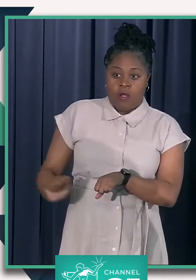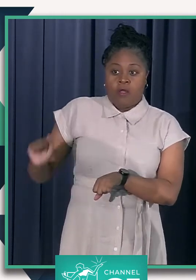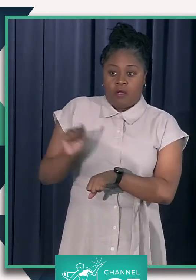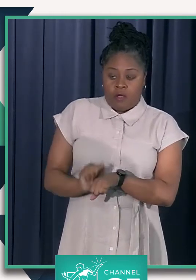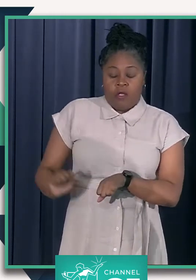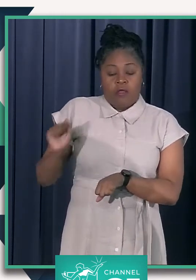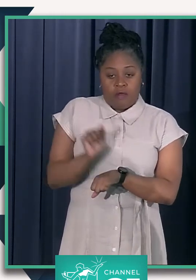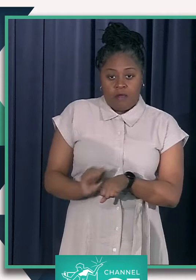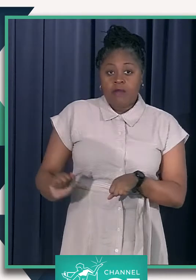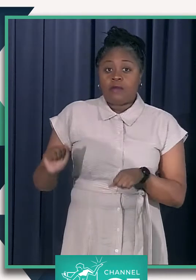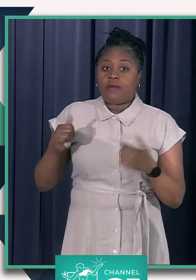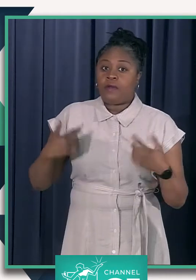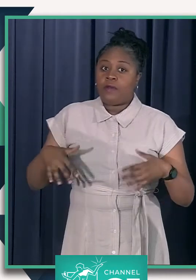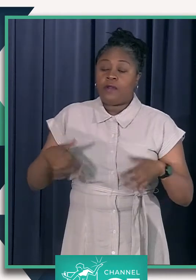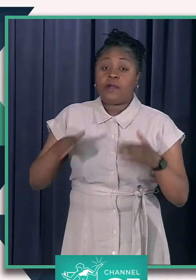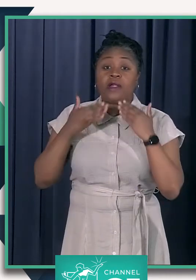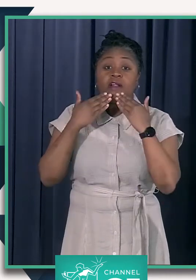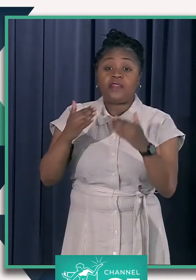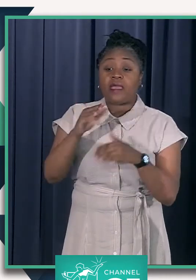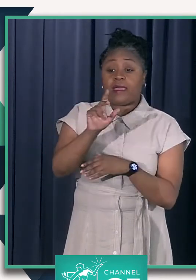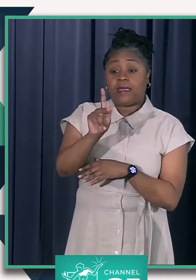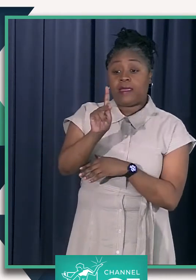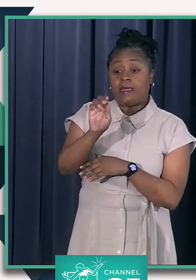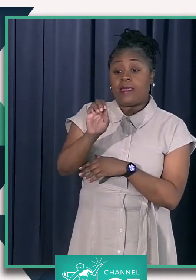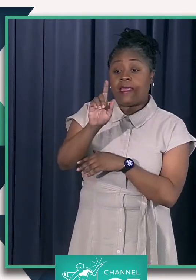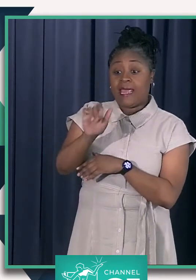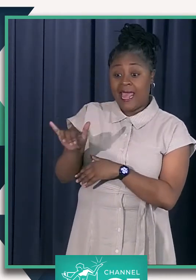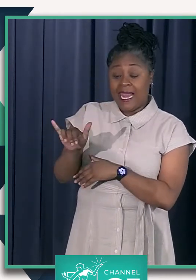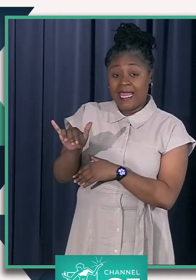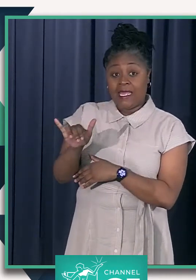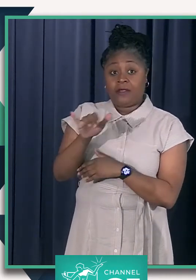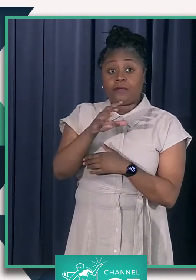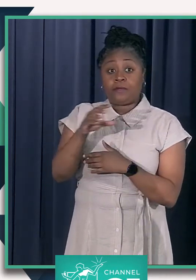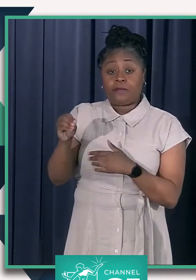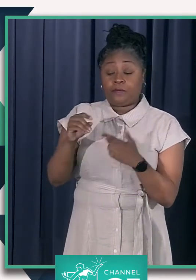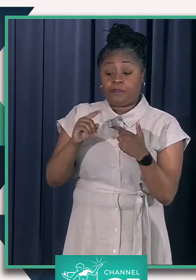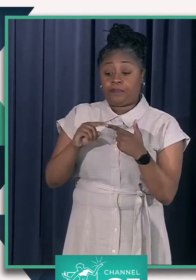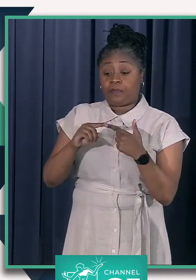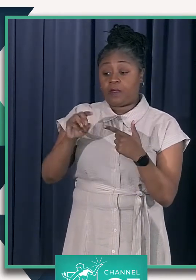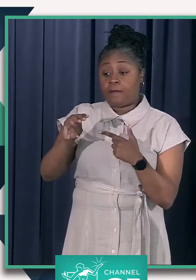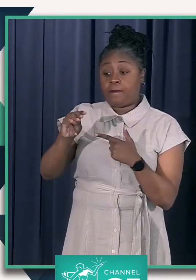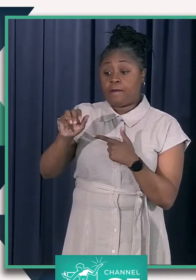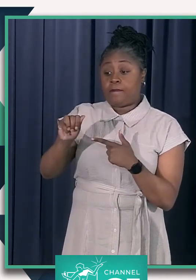thank also Keegan Mahoney, Julie Snyder,